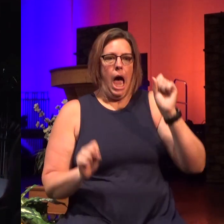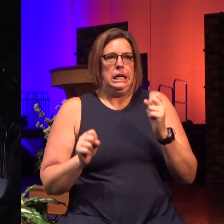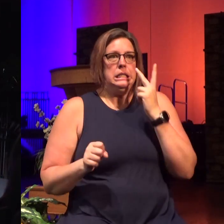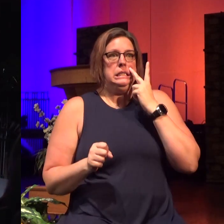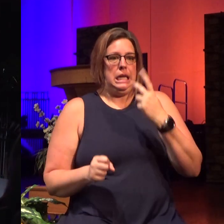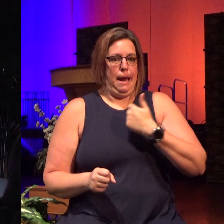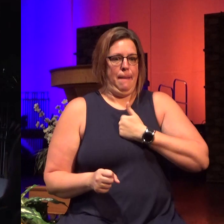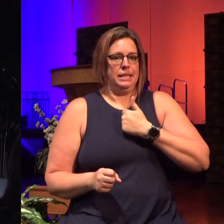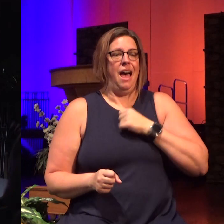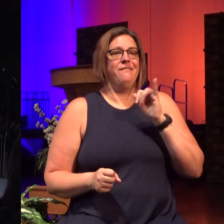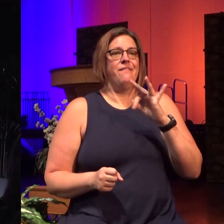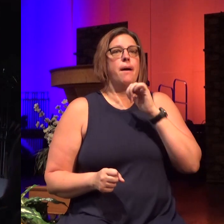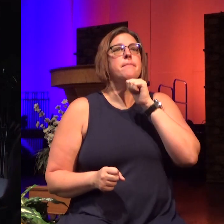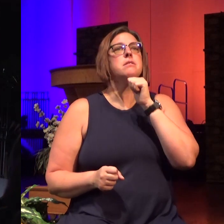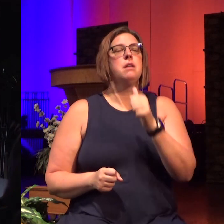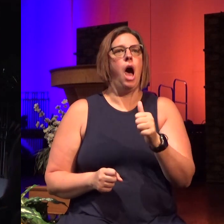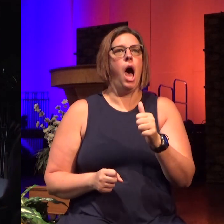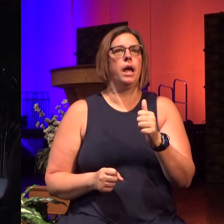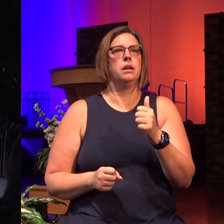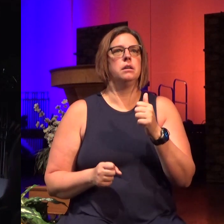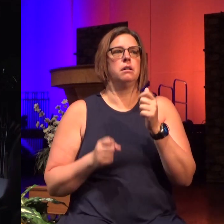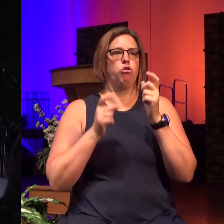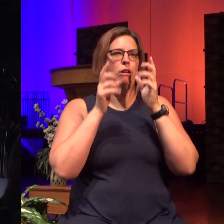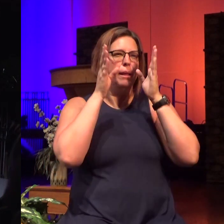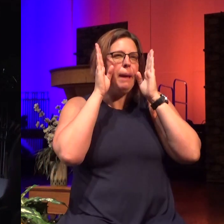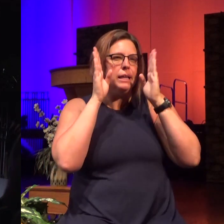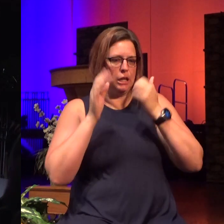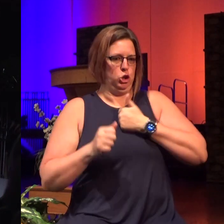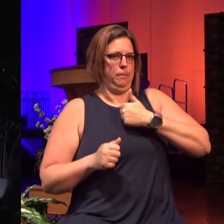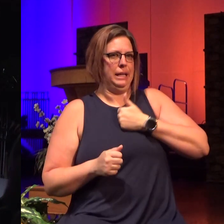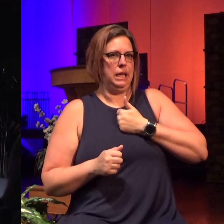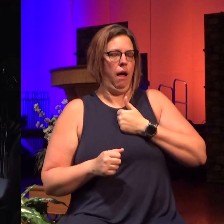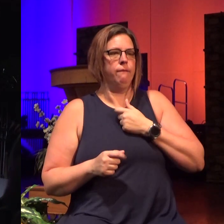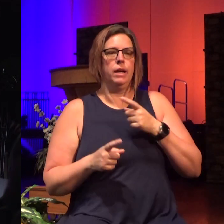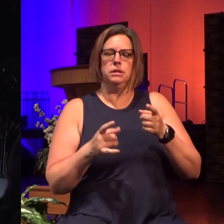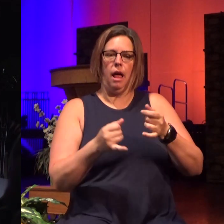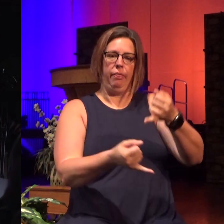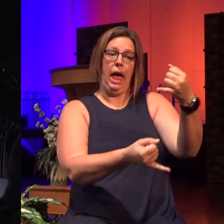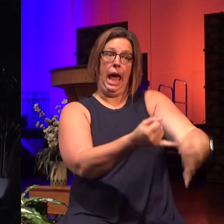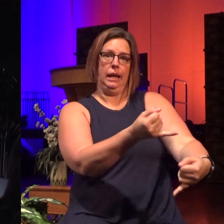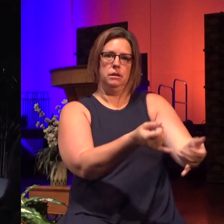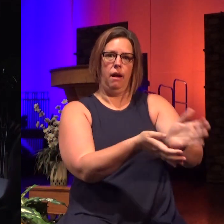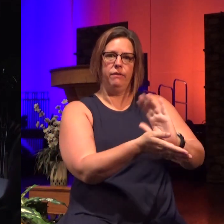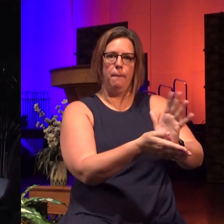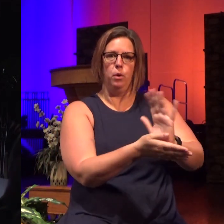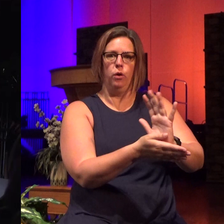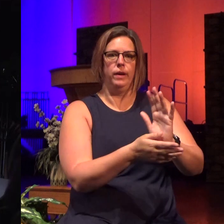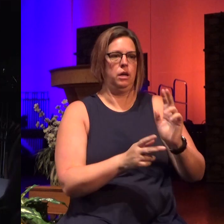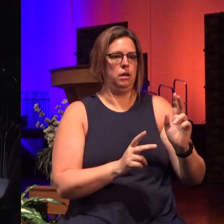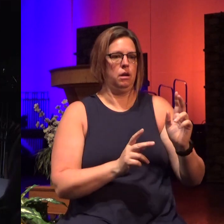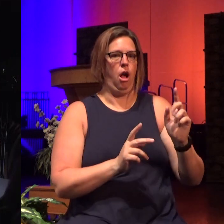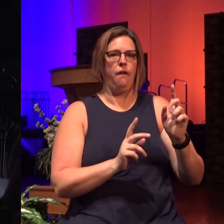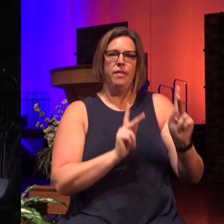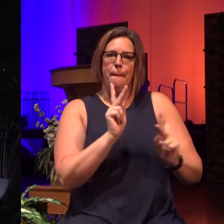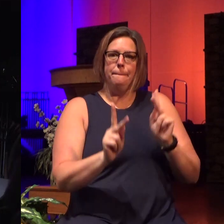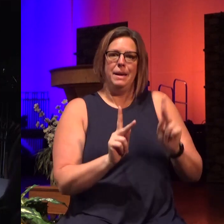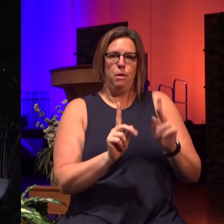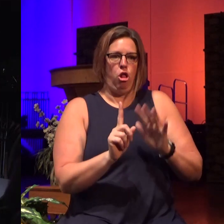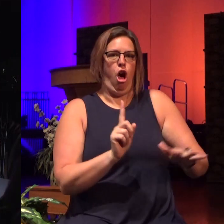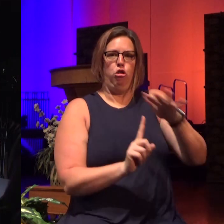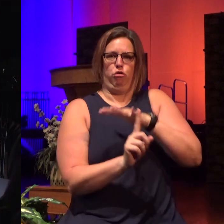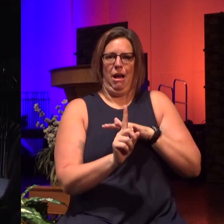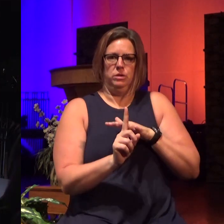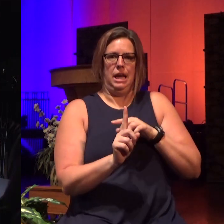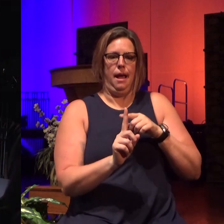paying closer attention, feeling the same way. And it's this scene at the very end when all of the people around Oscar have helped him